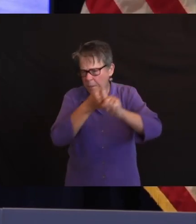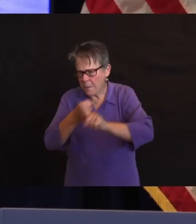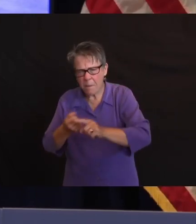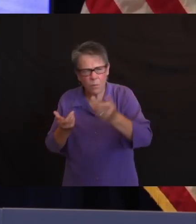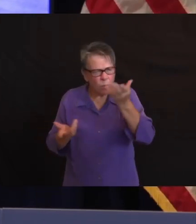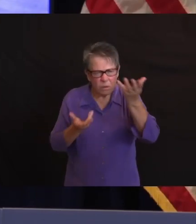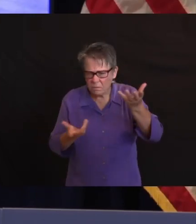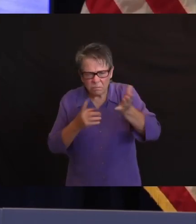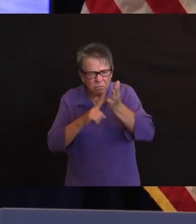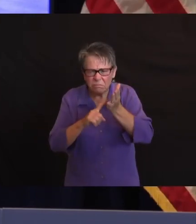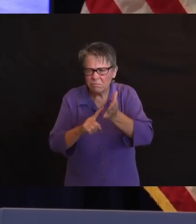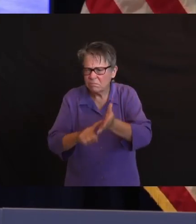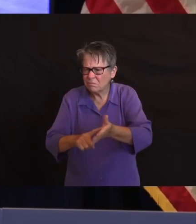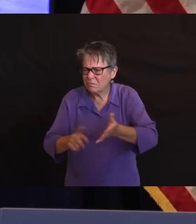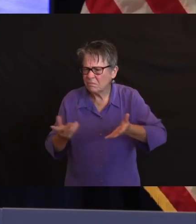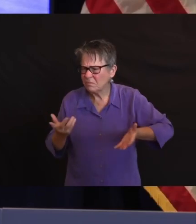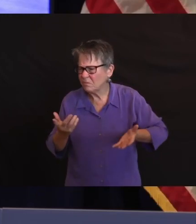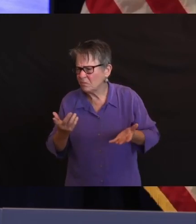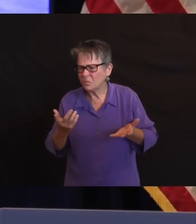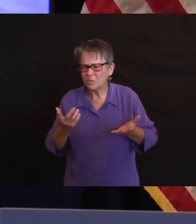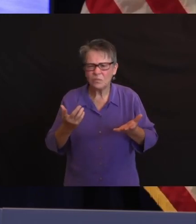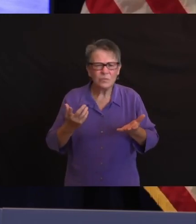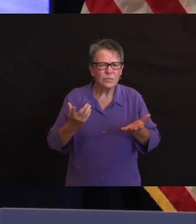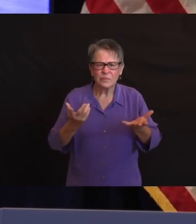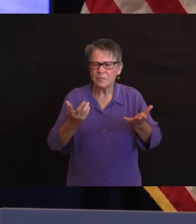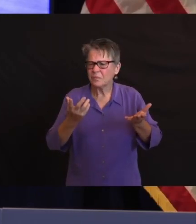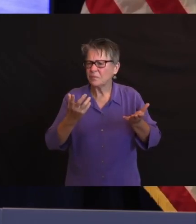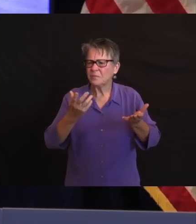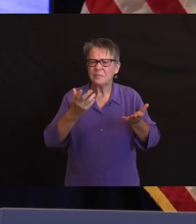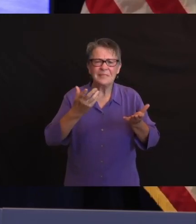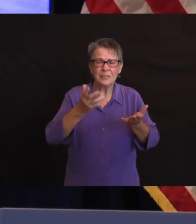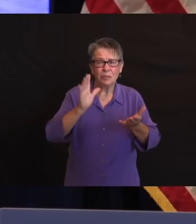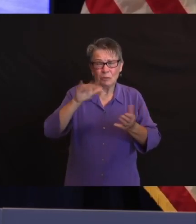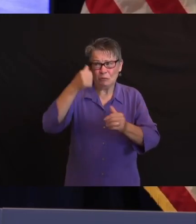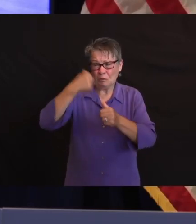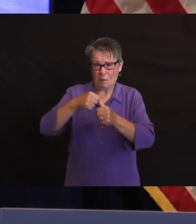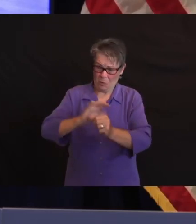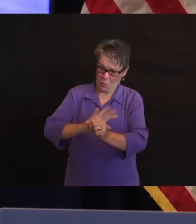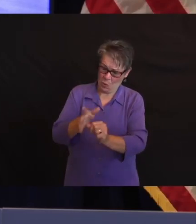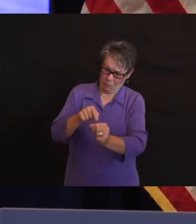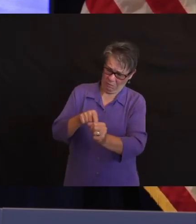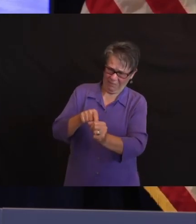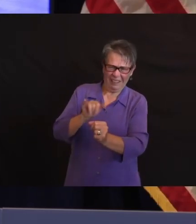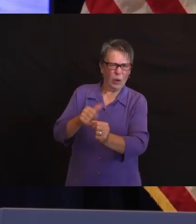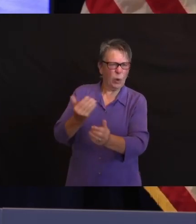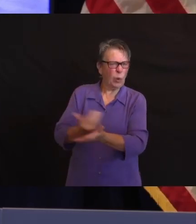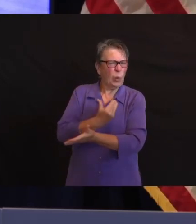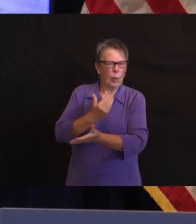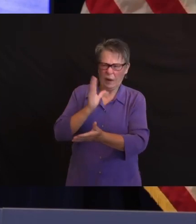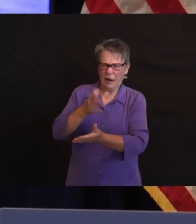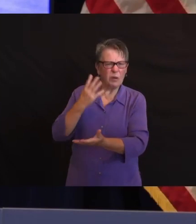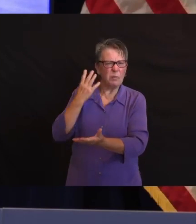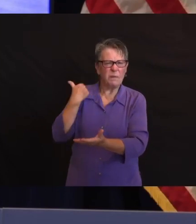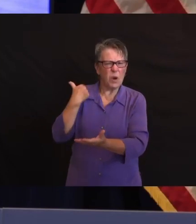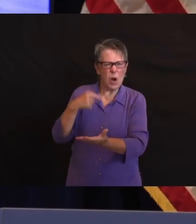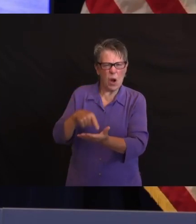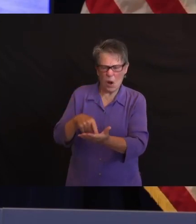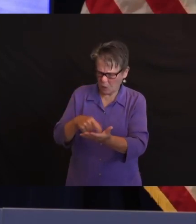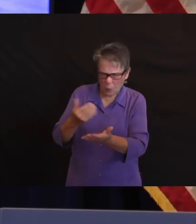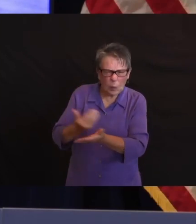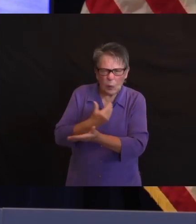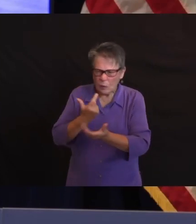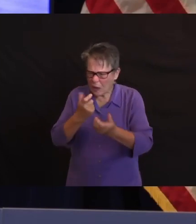we don't know if a person who is exposed is immune to future exposures of SARS-CoV-2. But